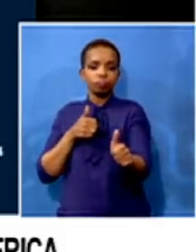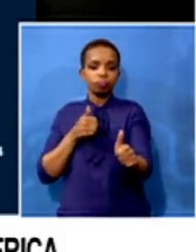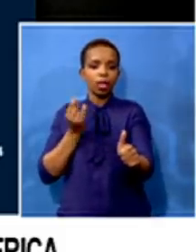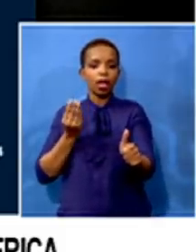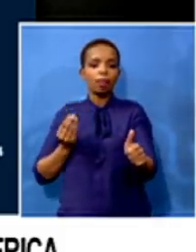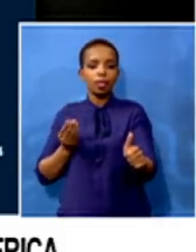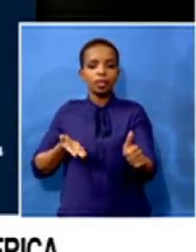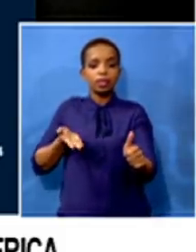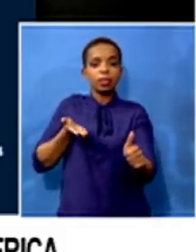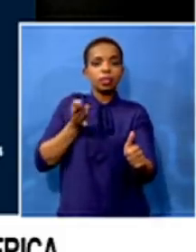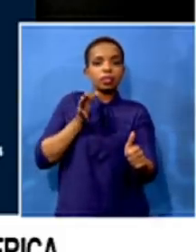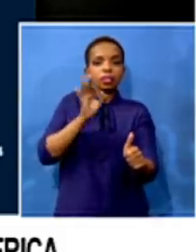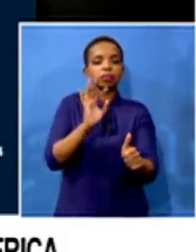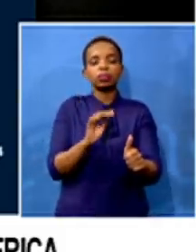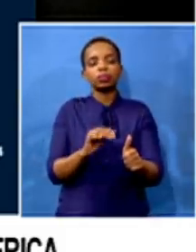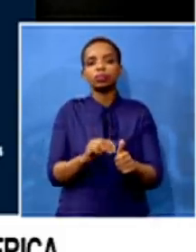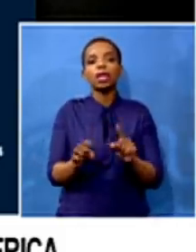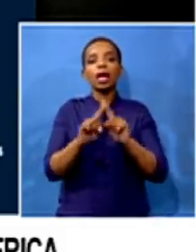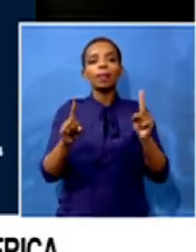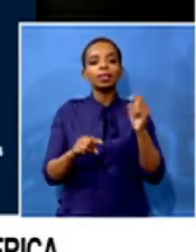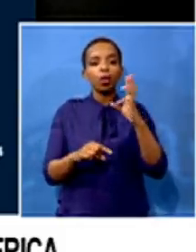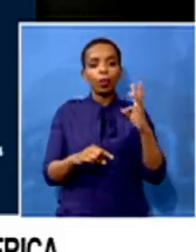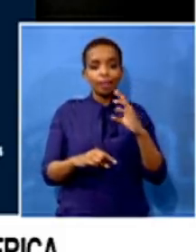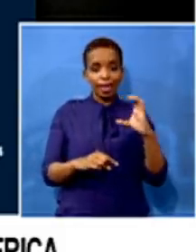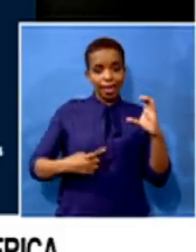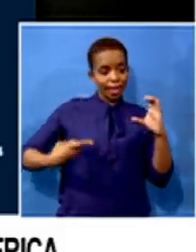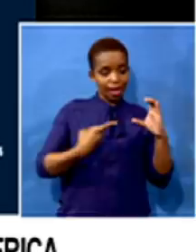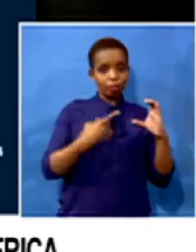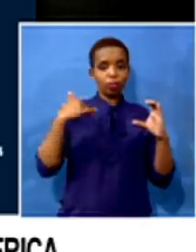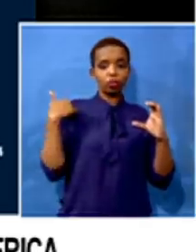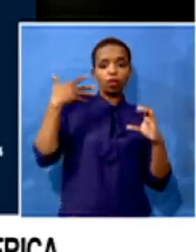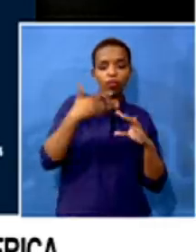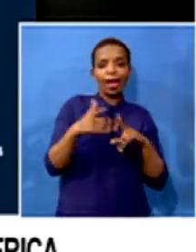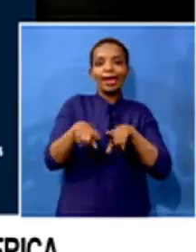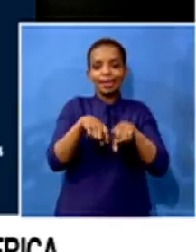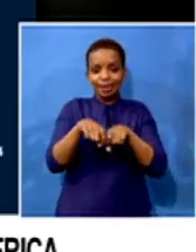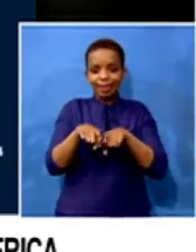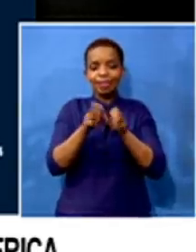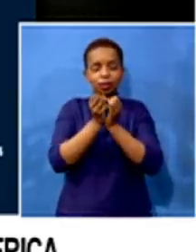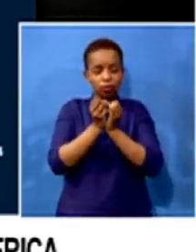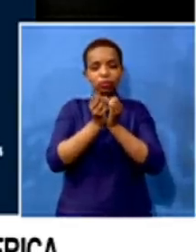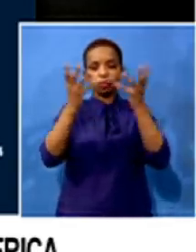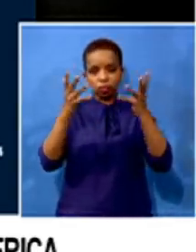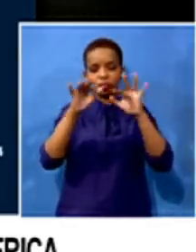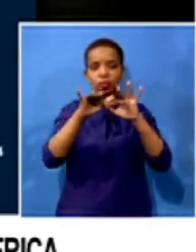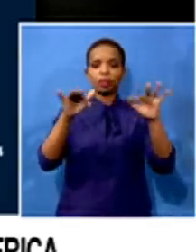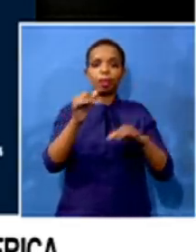the Western Cape by far has tested the most number of people per 100,000 population.